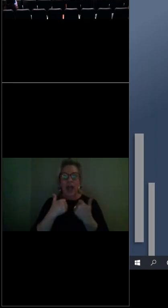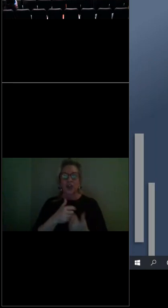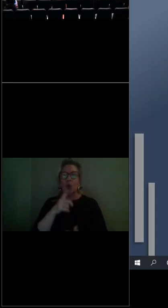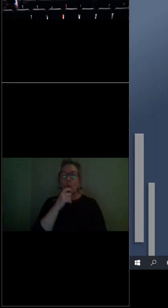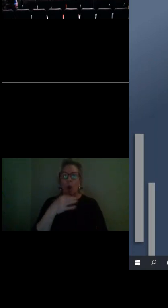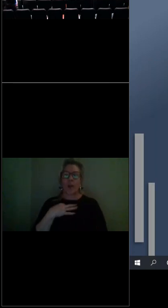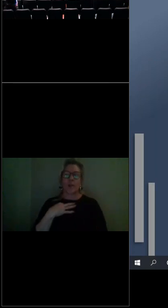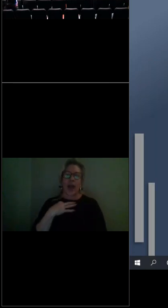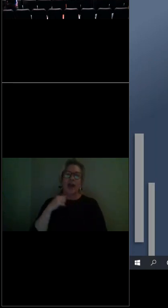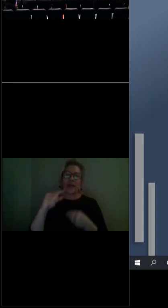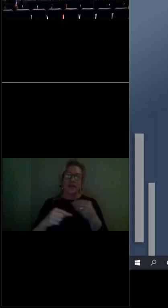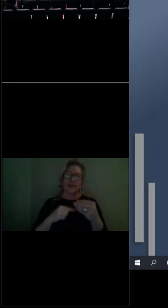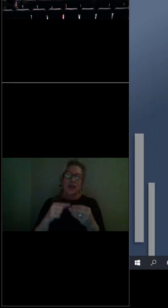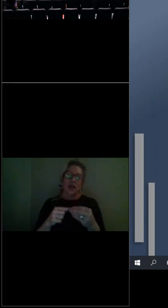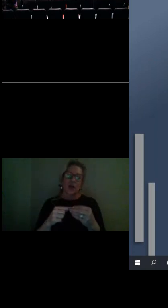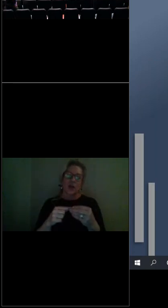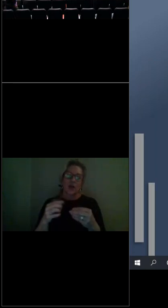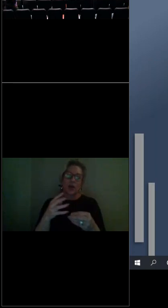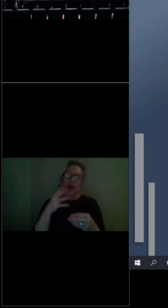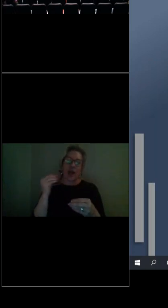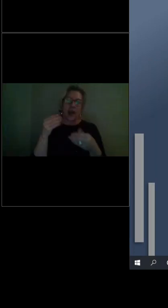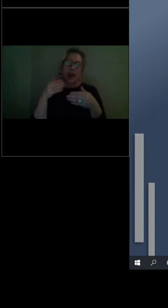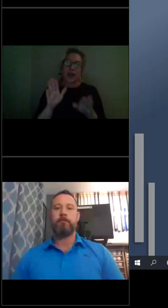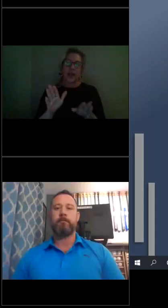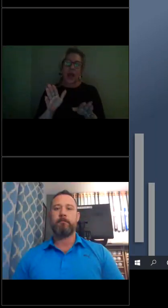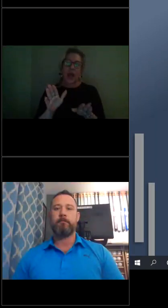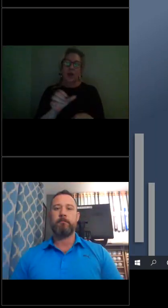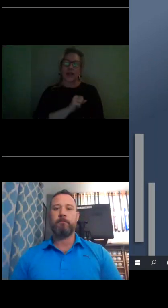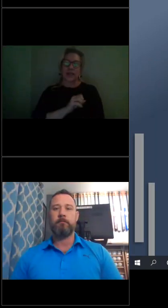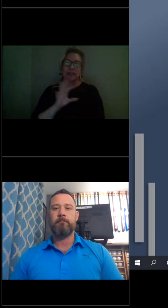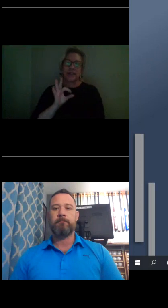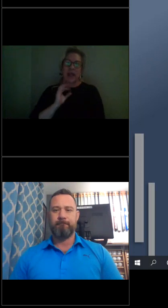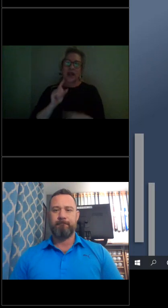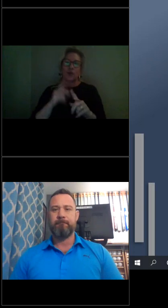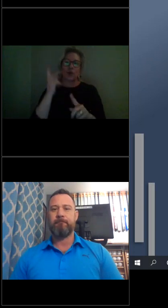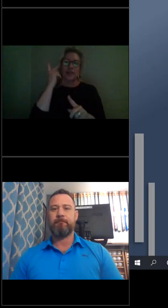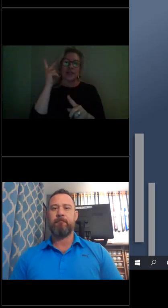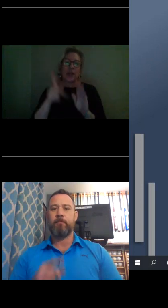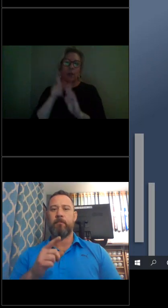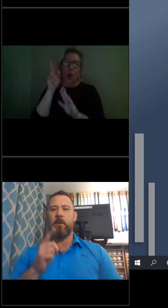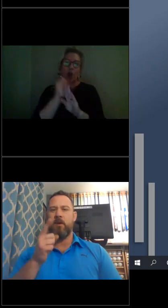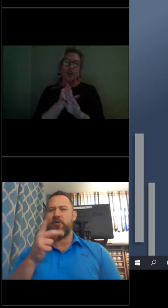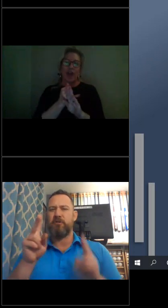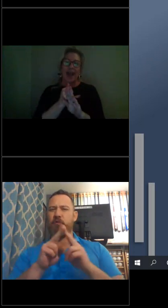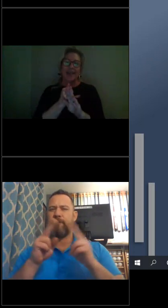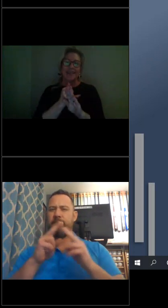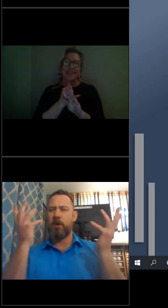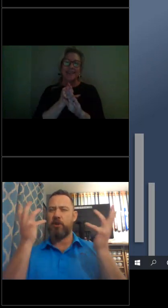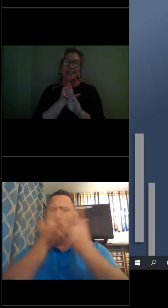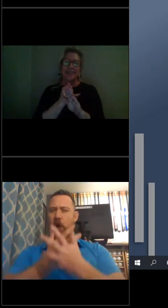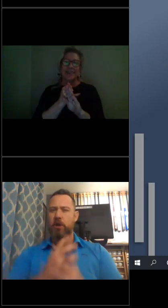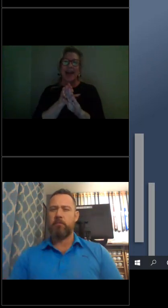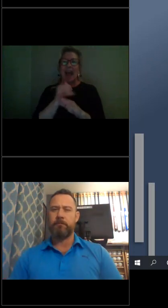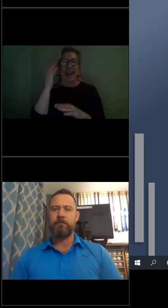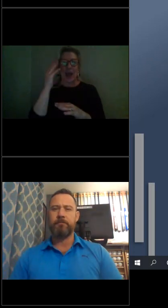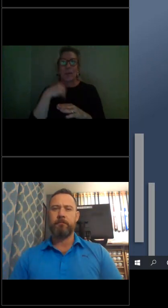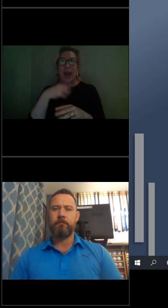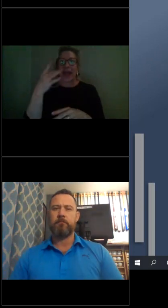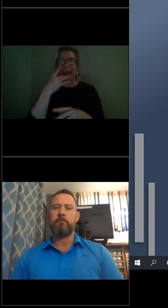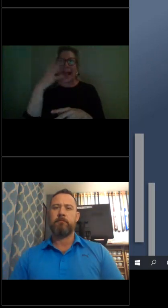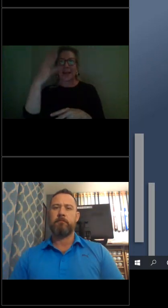cycle and allowed staff to really see projects virtually that they may have not otherwise been able to get